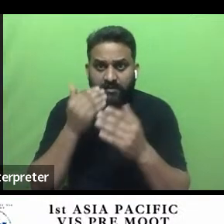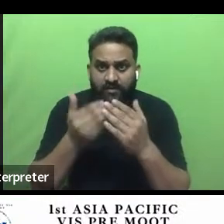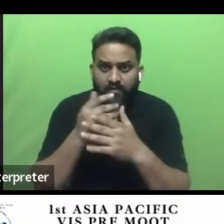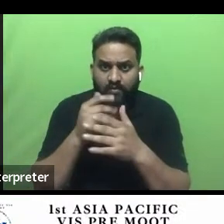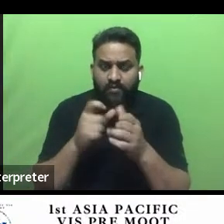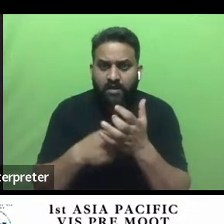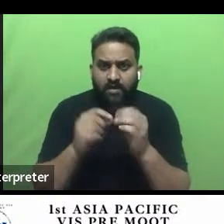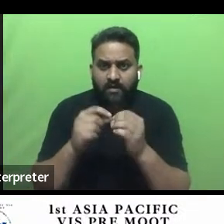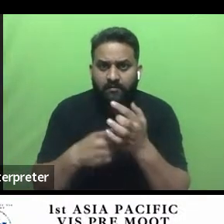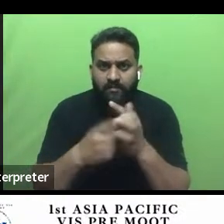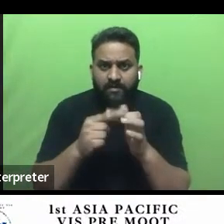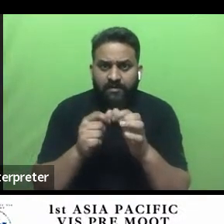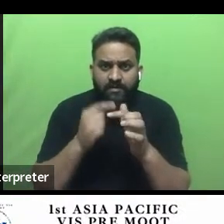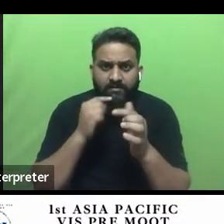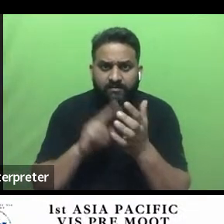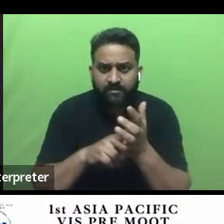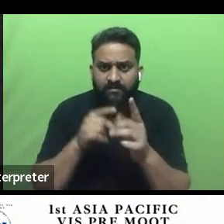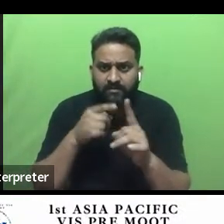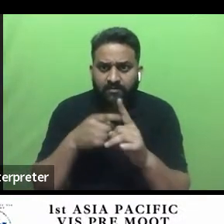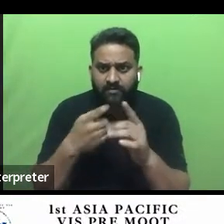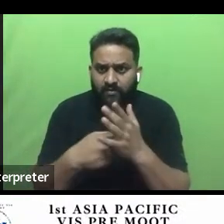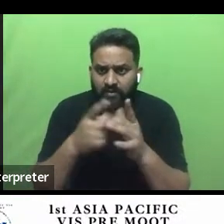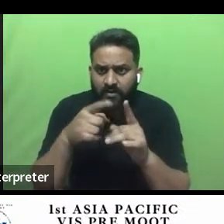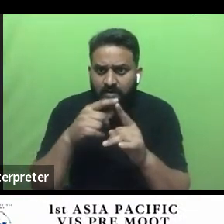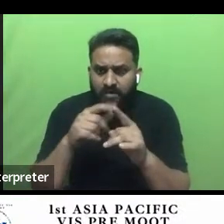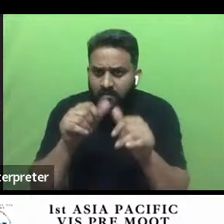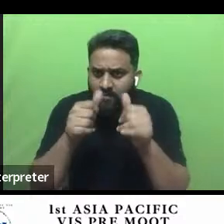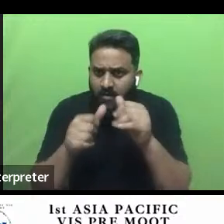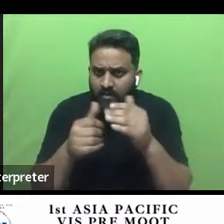assume, or the model law.